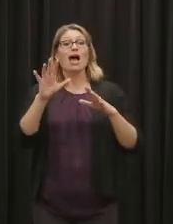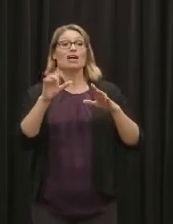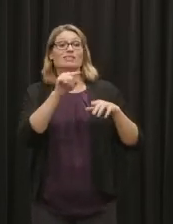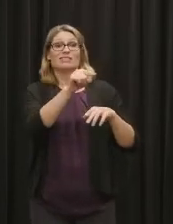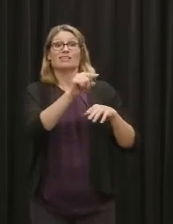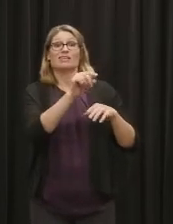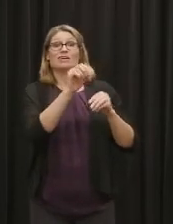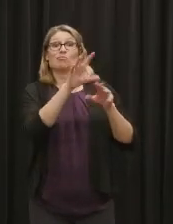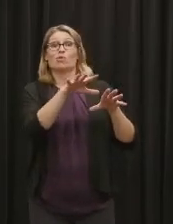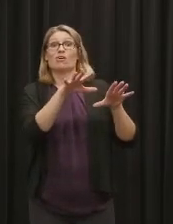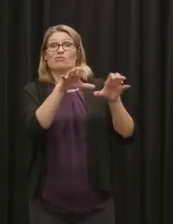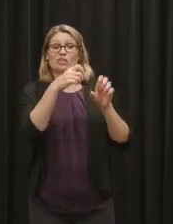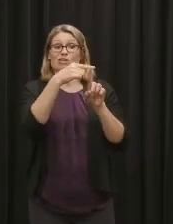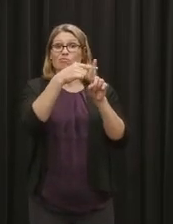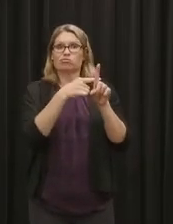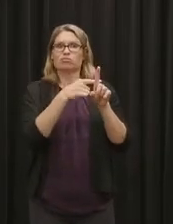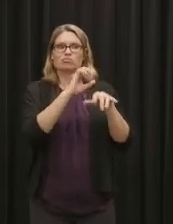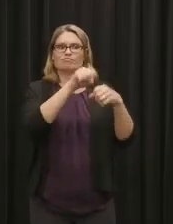storage?